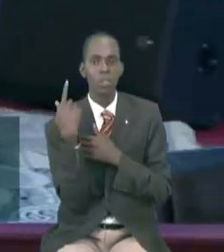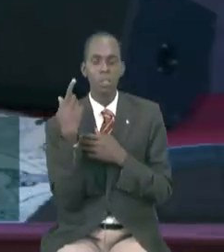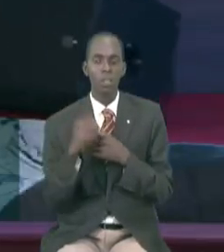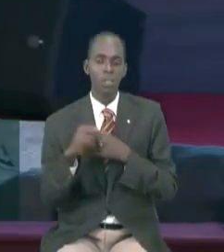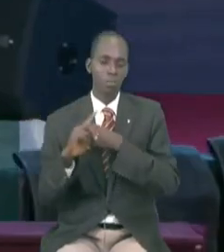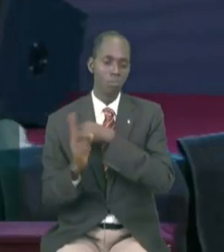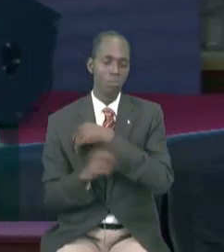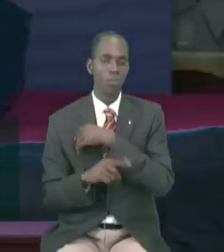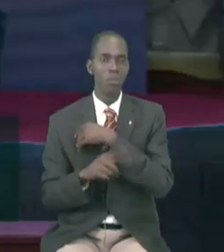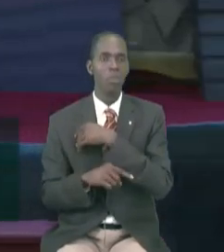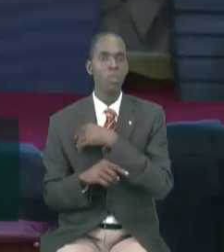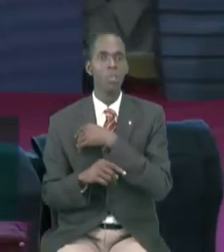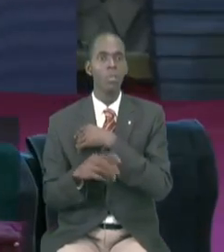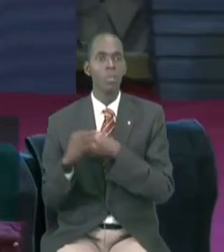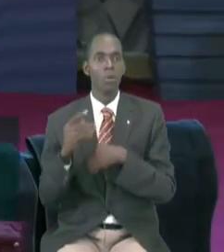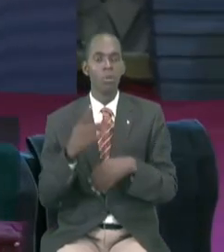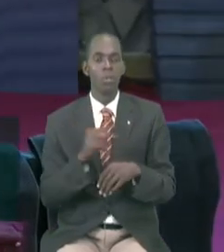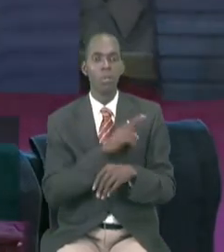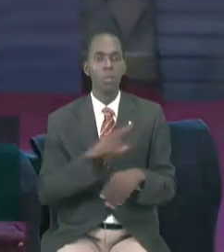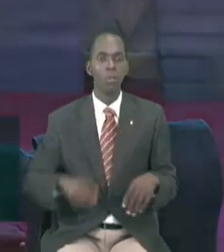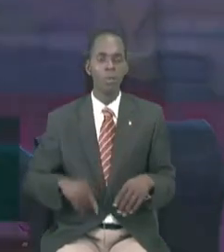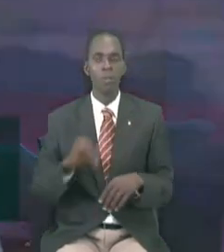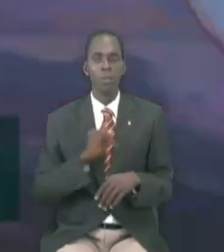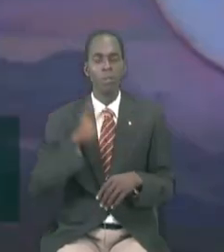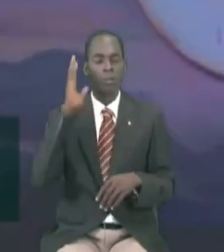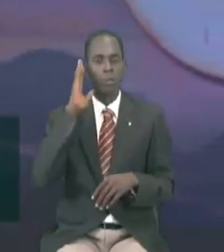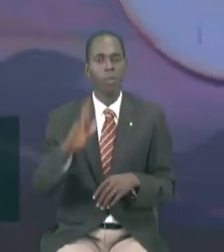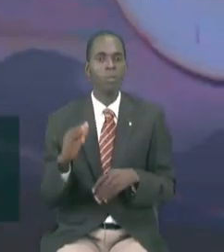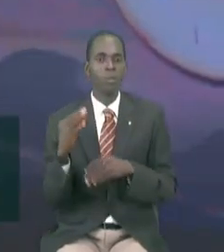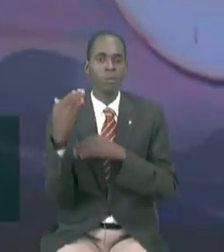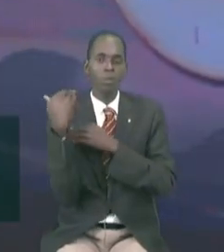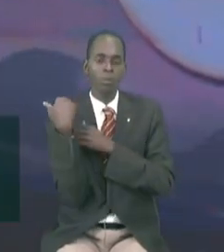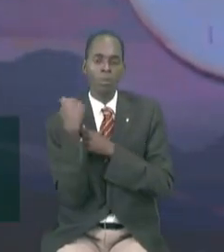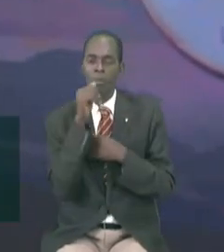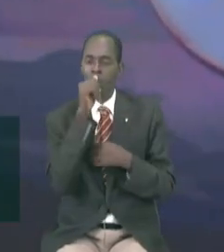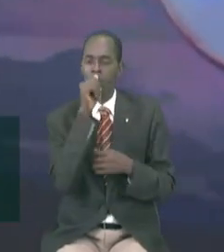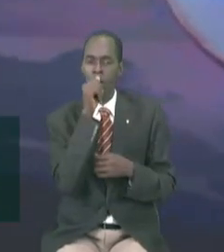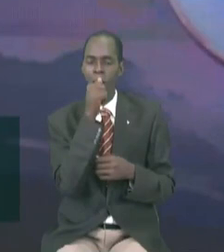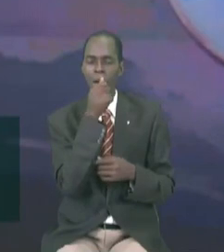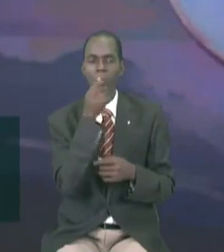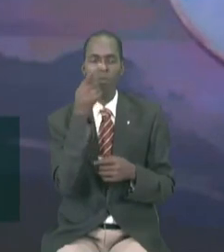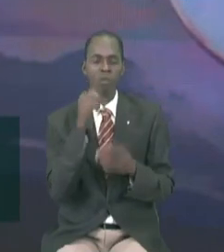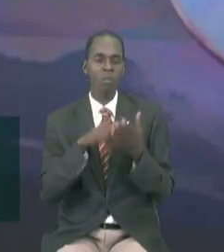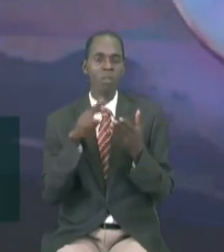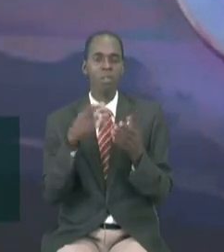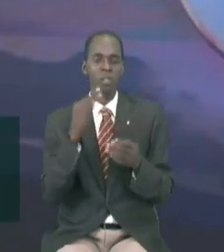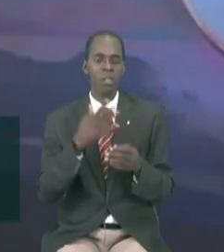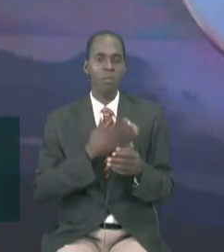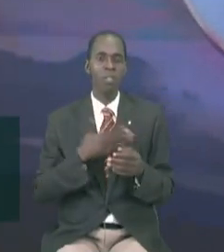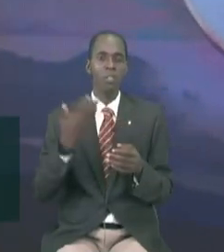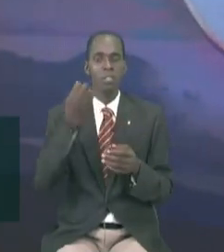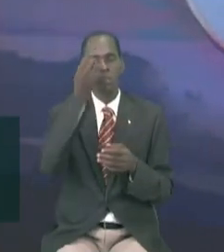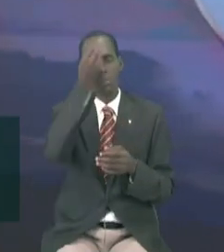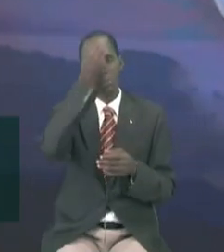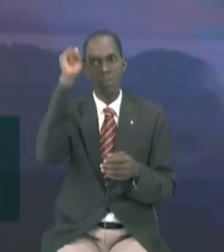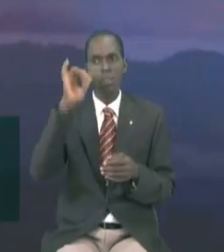my rebellion. I will bear the indignation of the Lord because I have sinned against